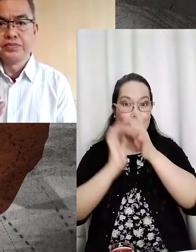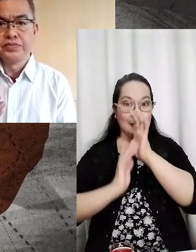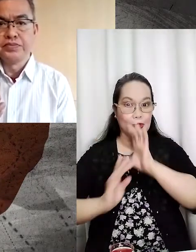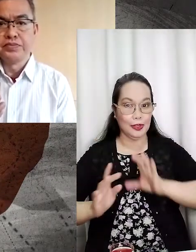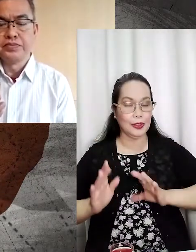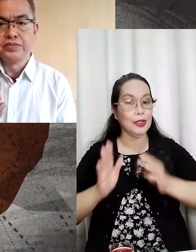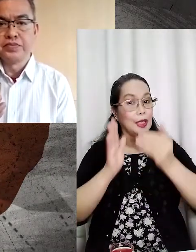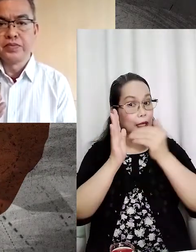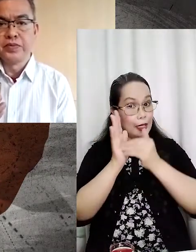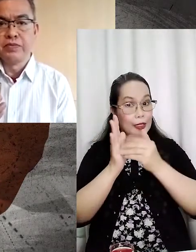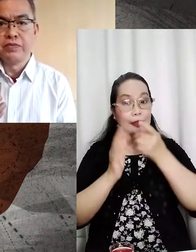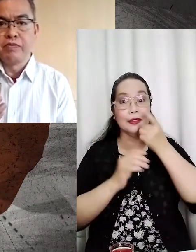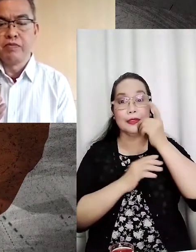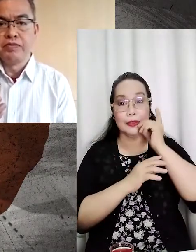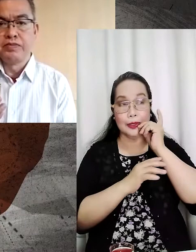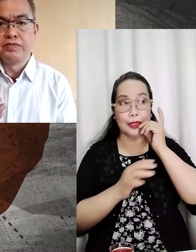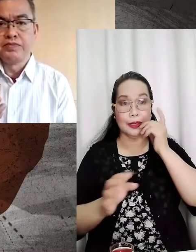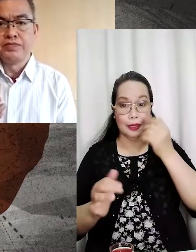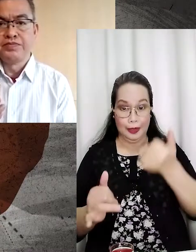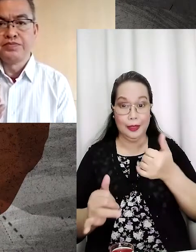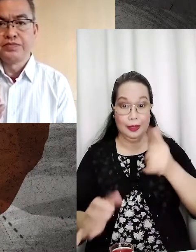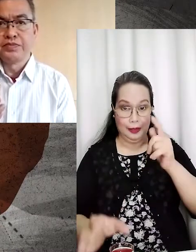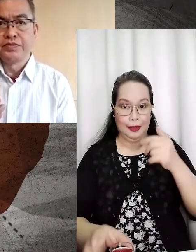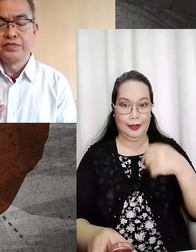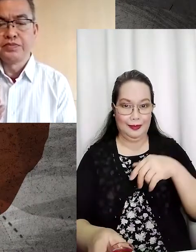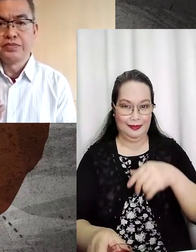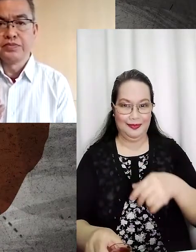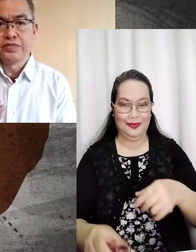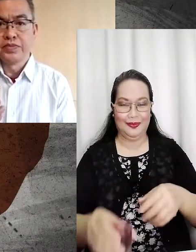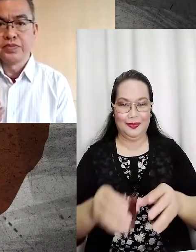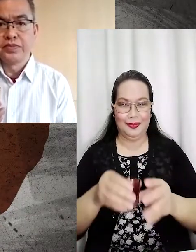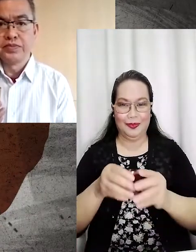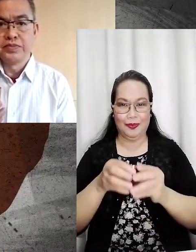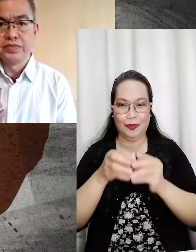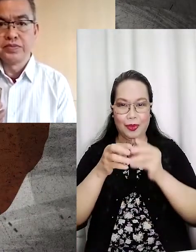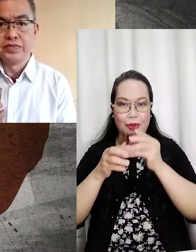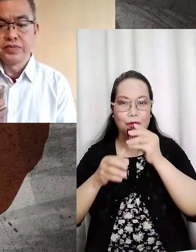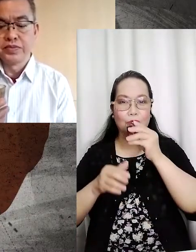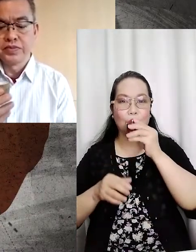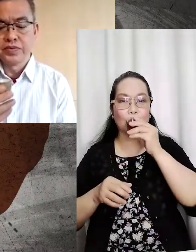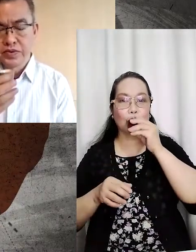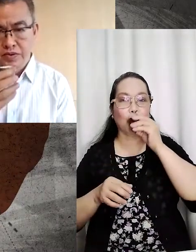me as often as you drink it." Let us drink from the cup.